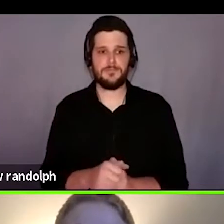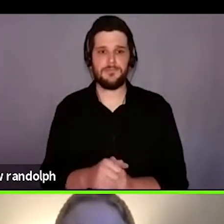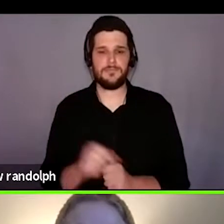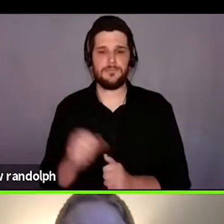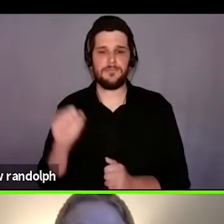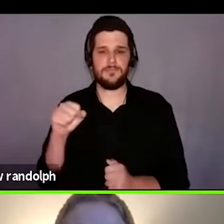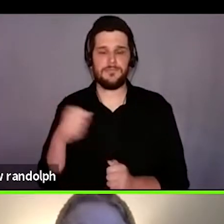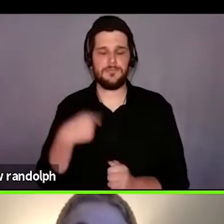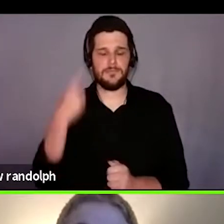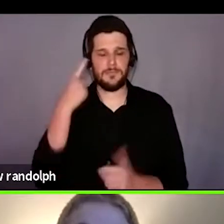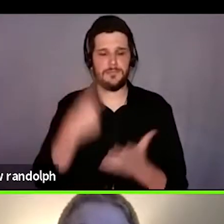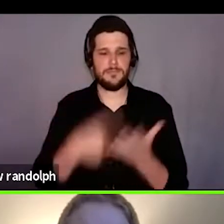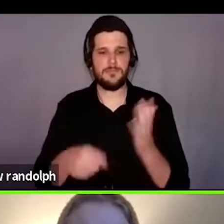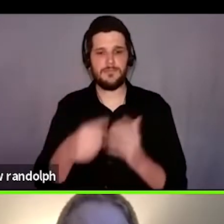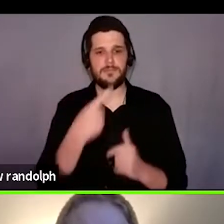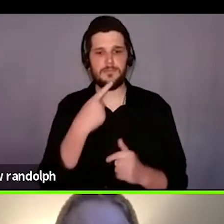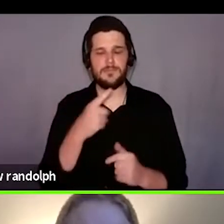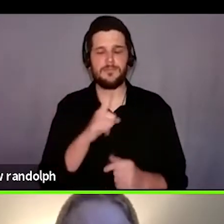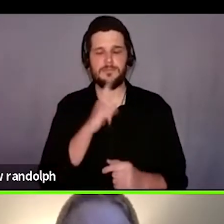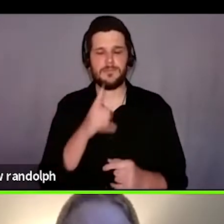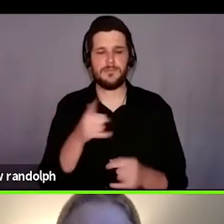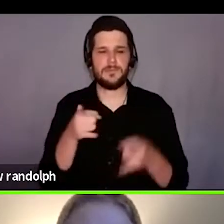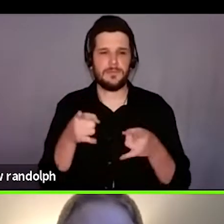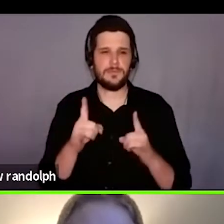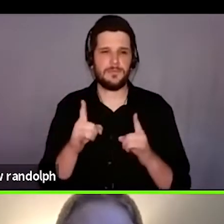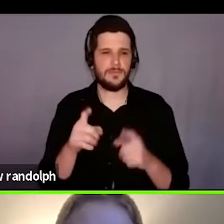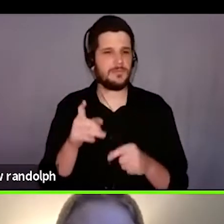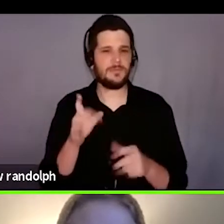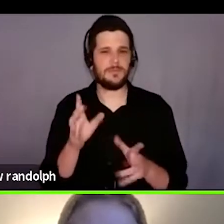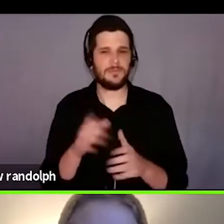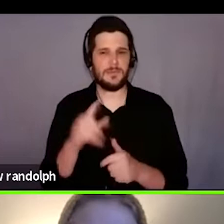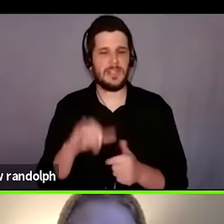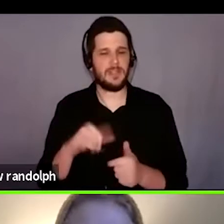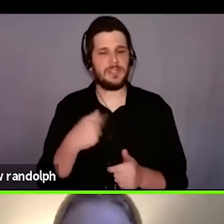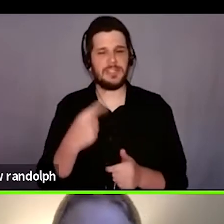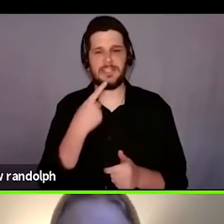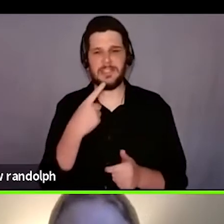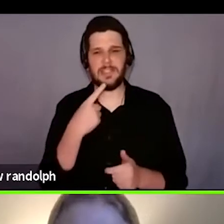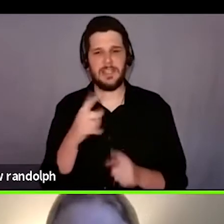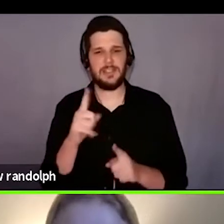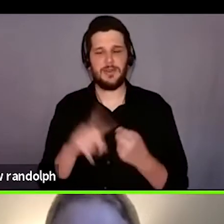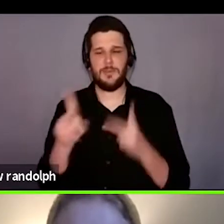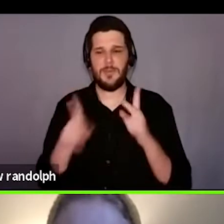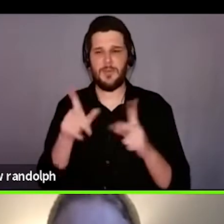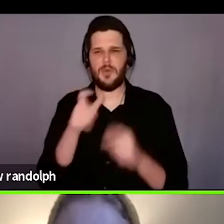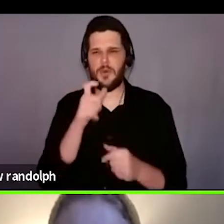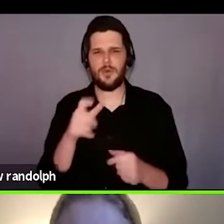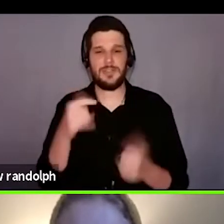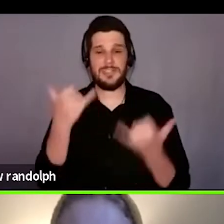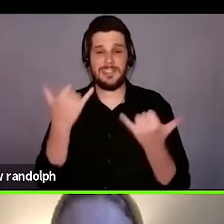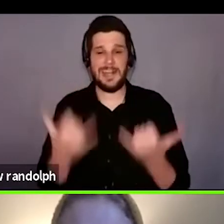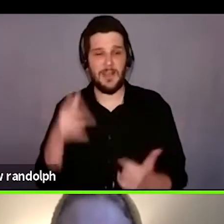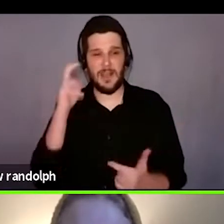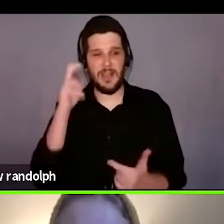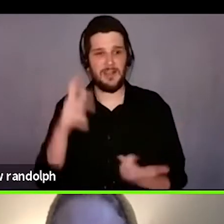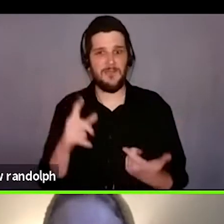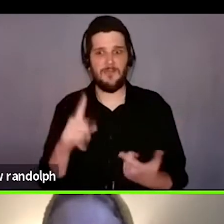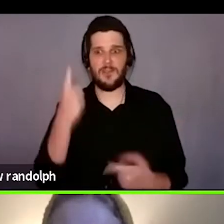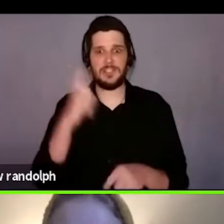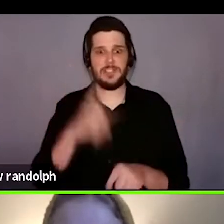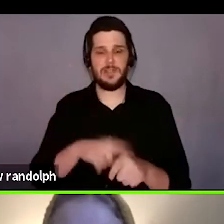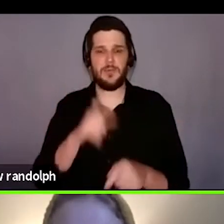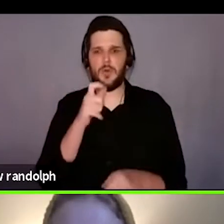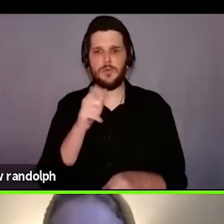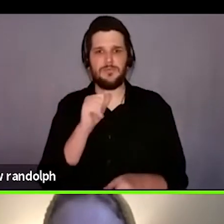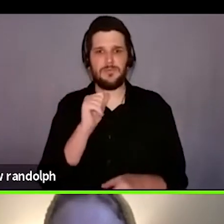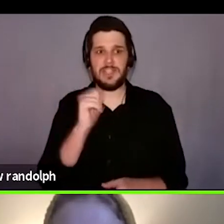Yeah, I think what you said, it's insulting. That's something I keep saying to people who are just hearing about it or people who aren't aware